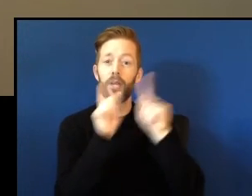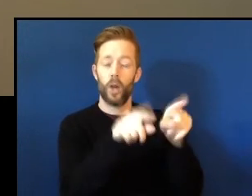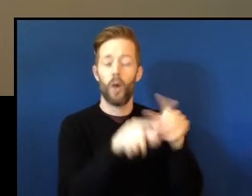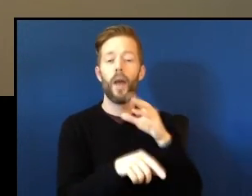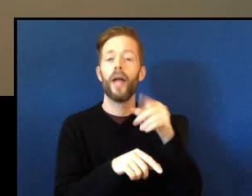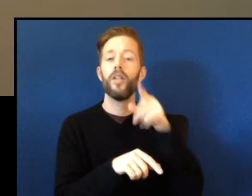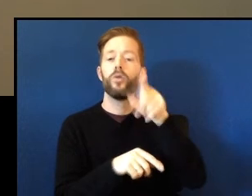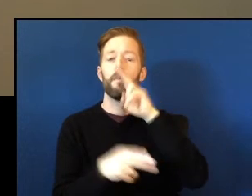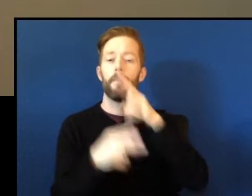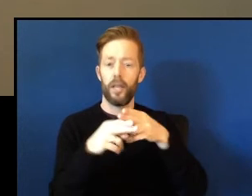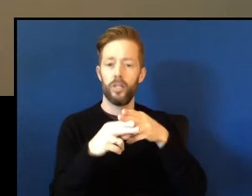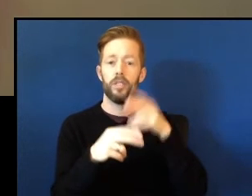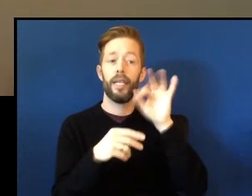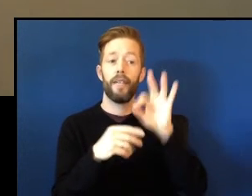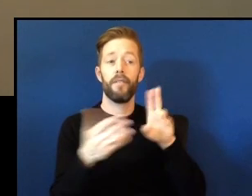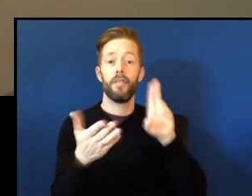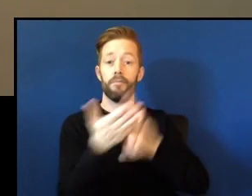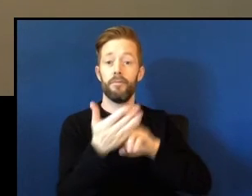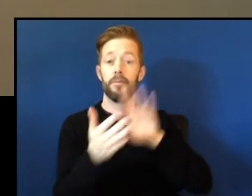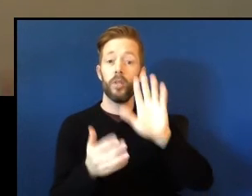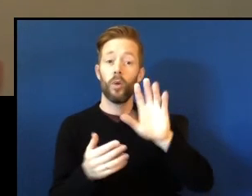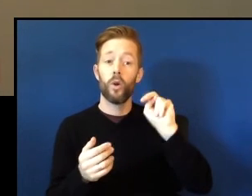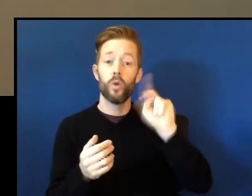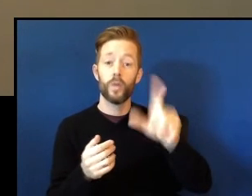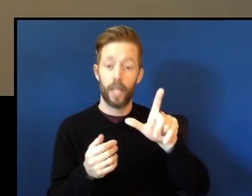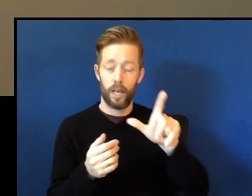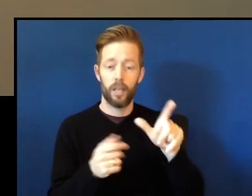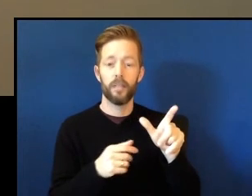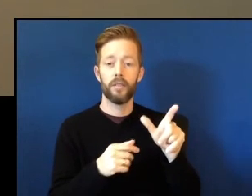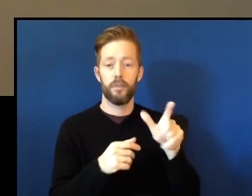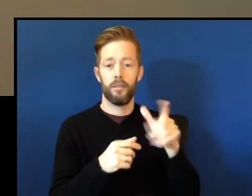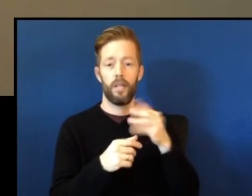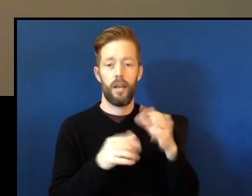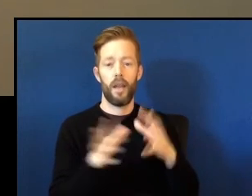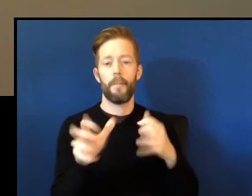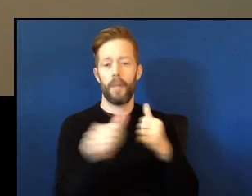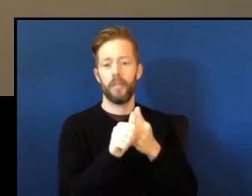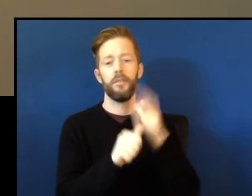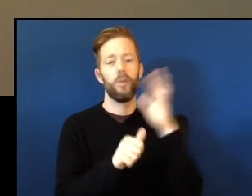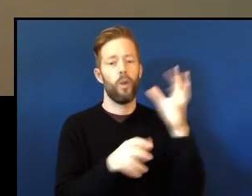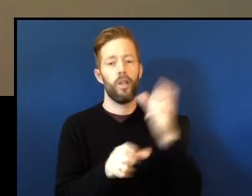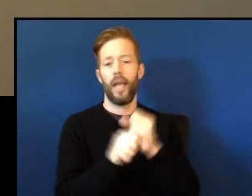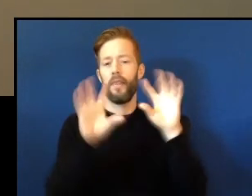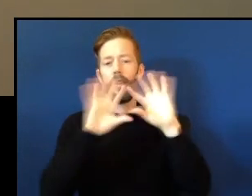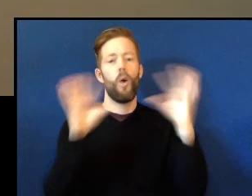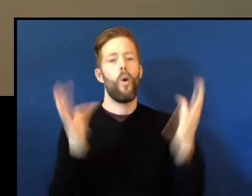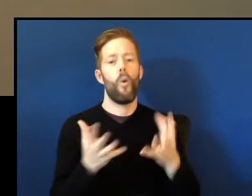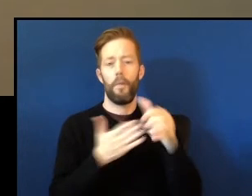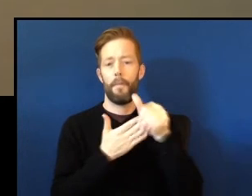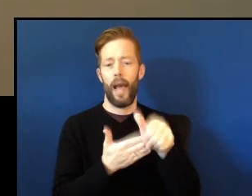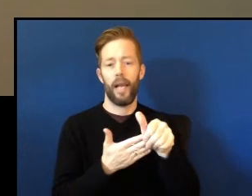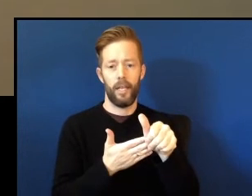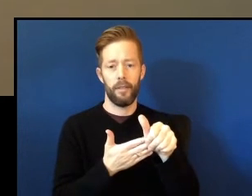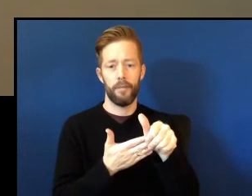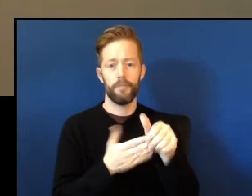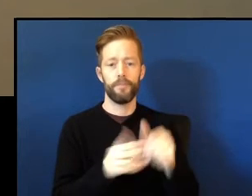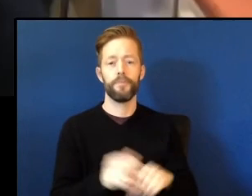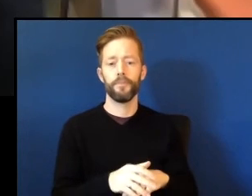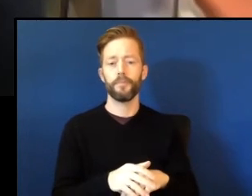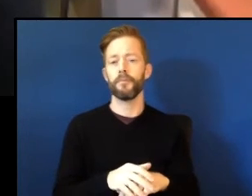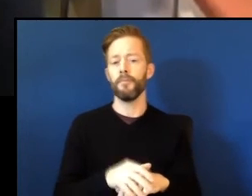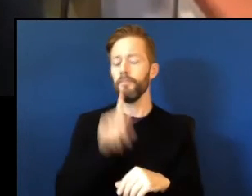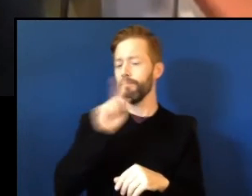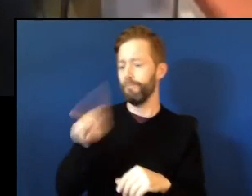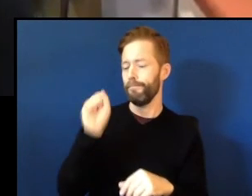there. And you also mentioned that if they sign up for your newsletter and updates, that they'll receive the whole packet that way, correct? Yep.